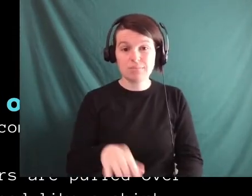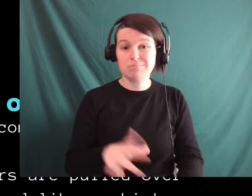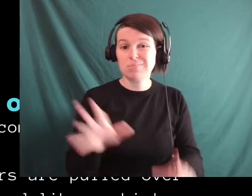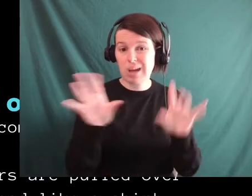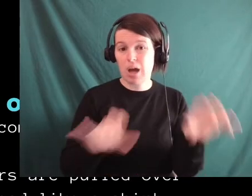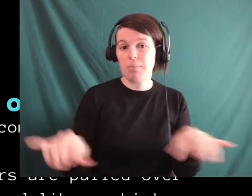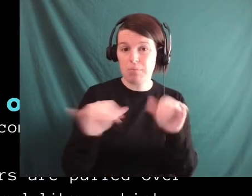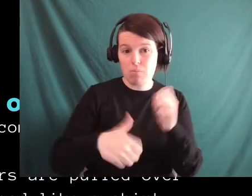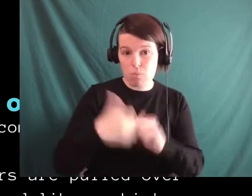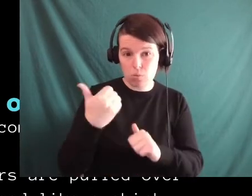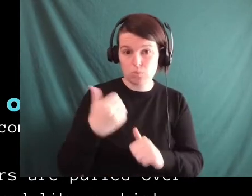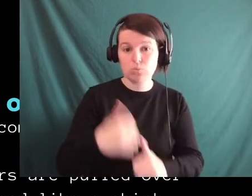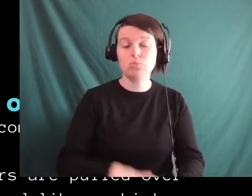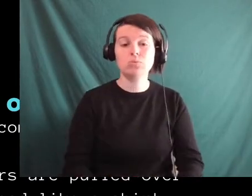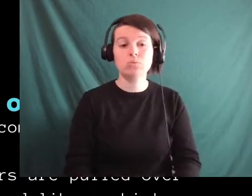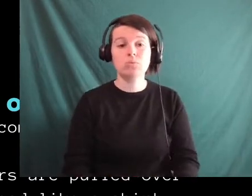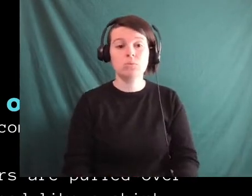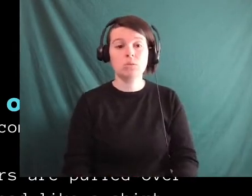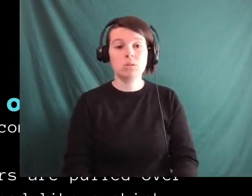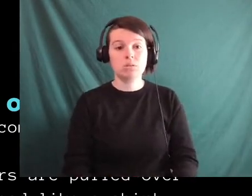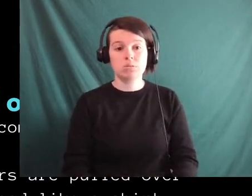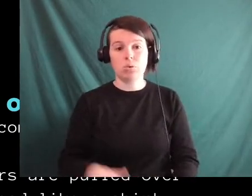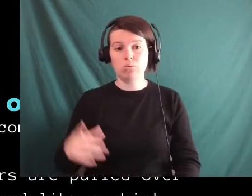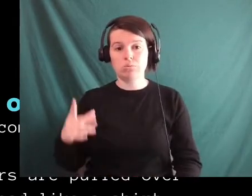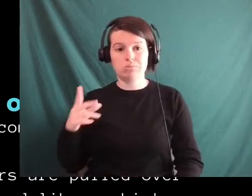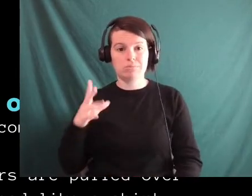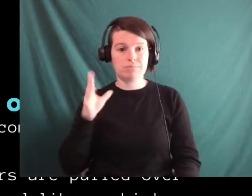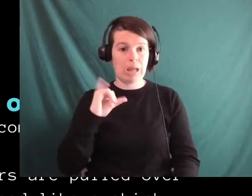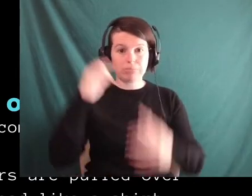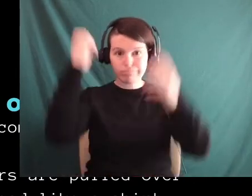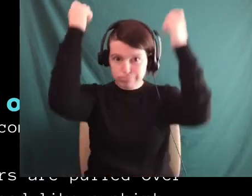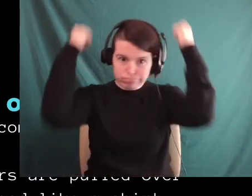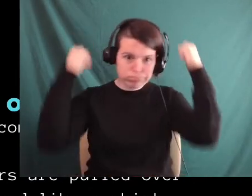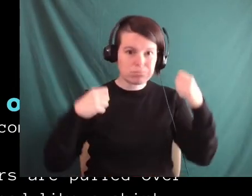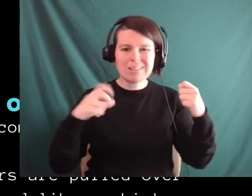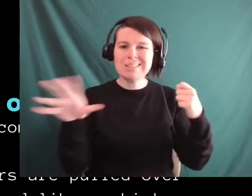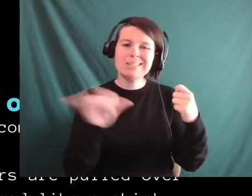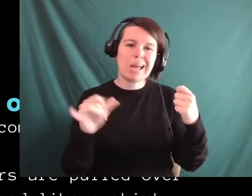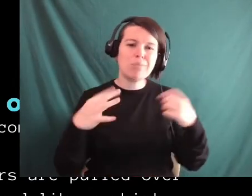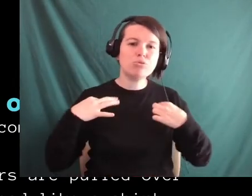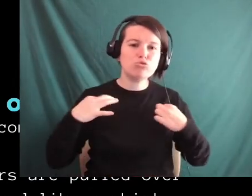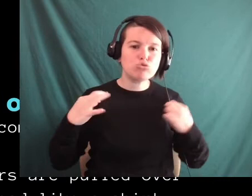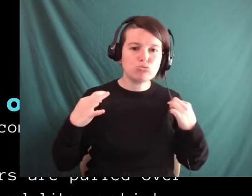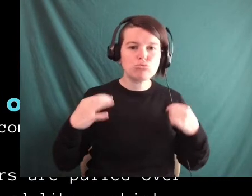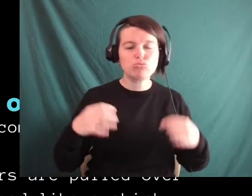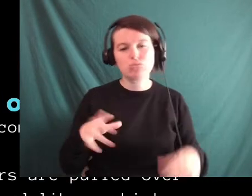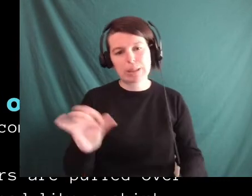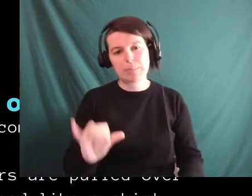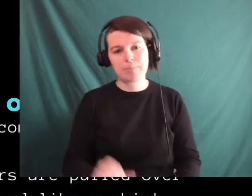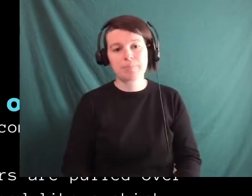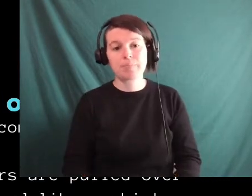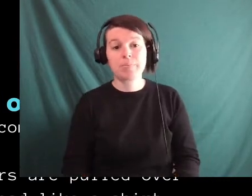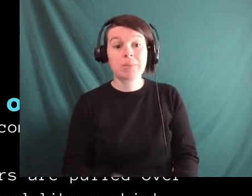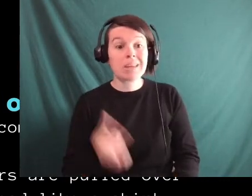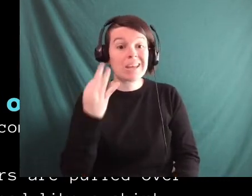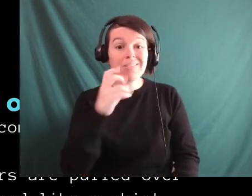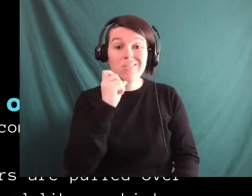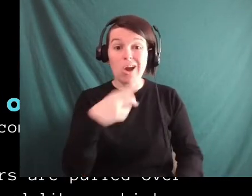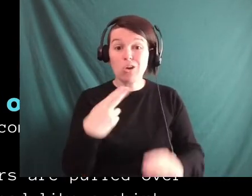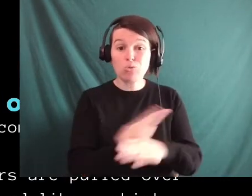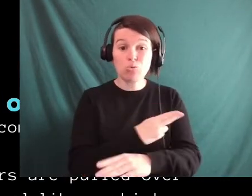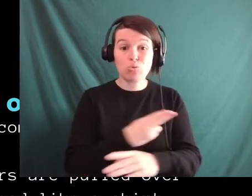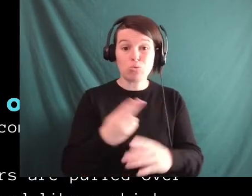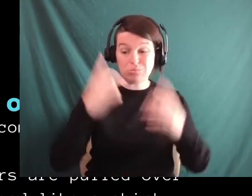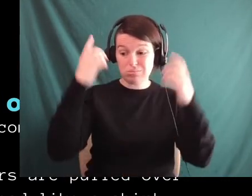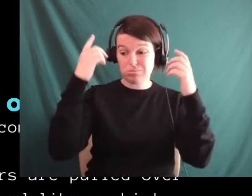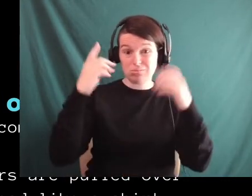And these are put on by pulling the binder over your head, much like you would put on a shirt. And if you haven't used the binder